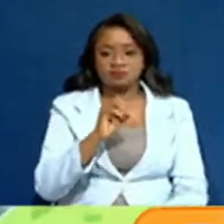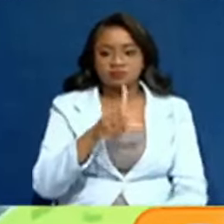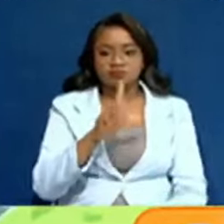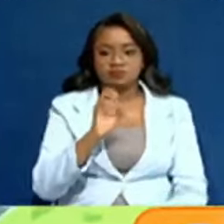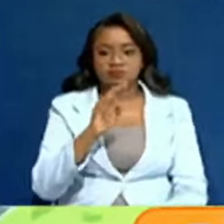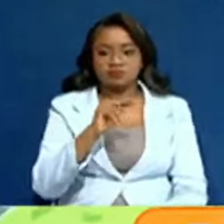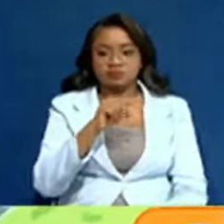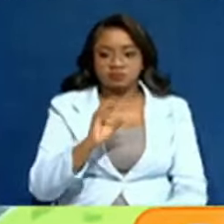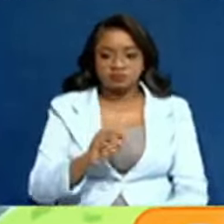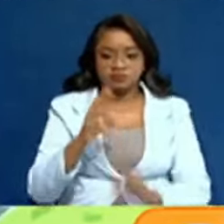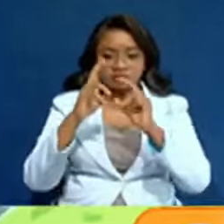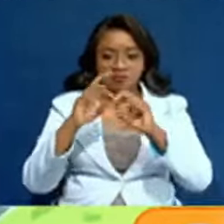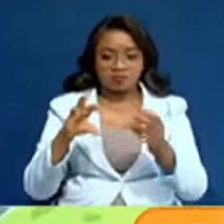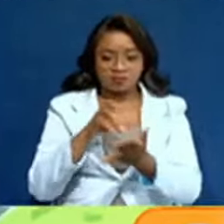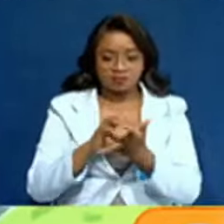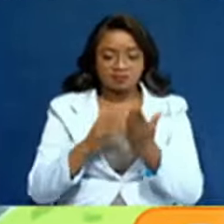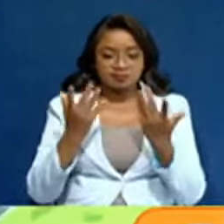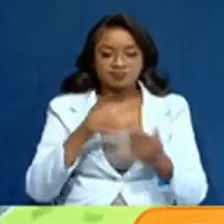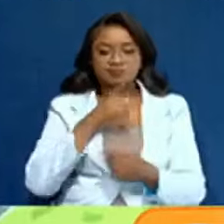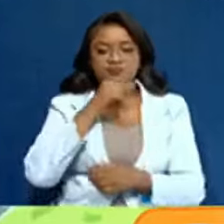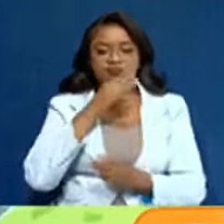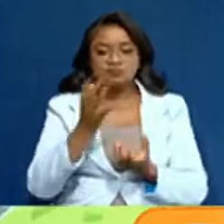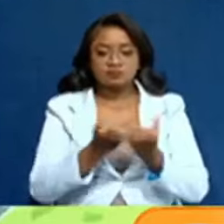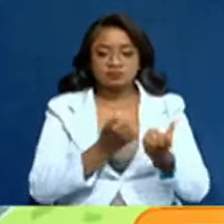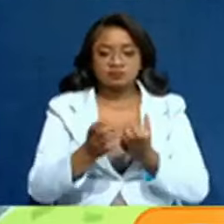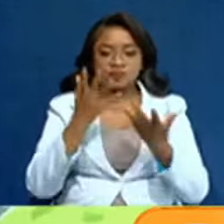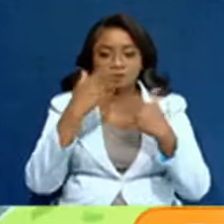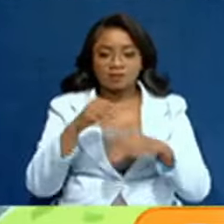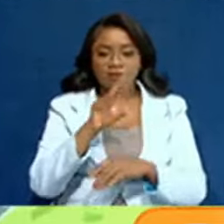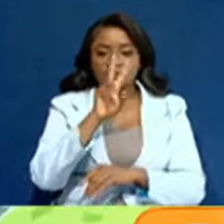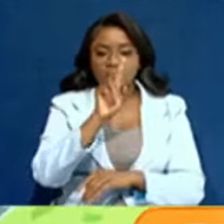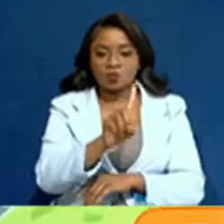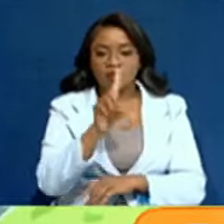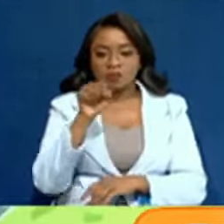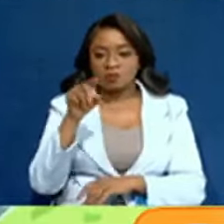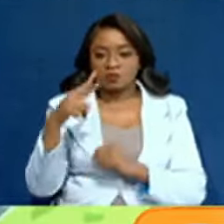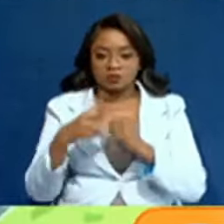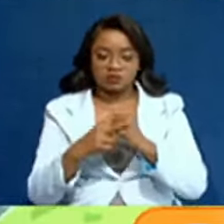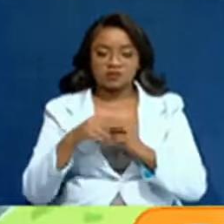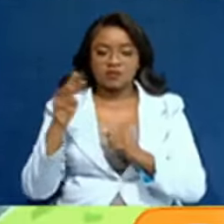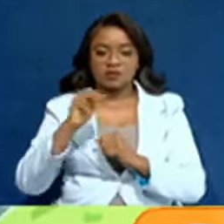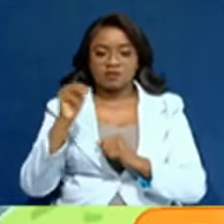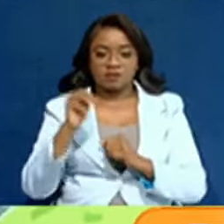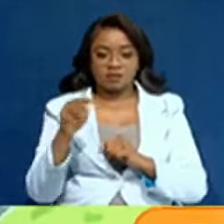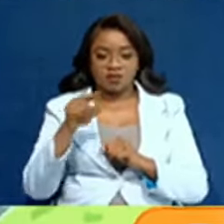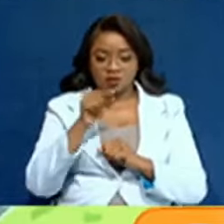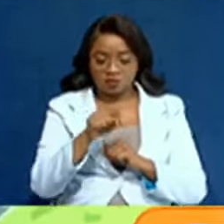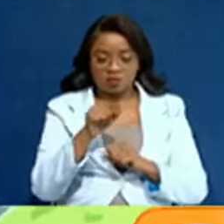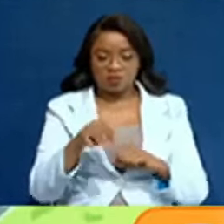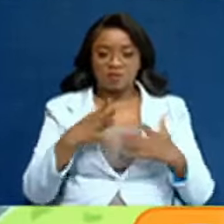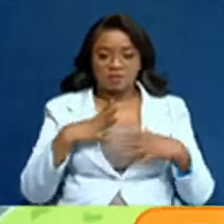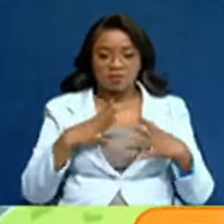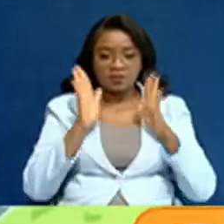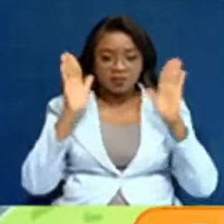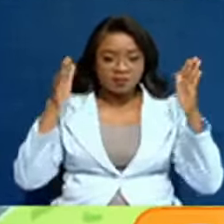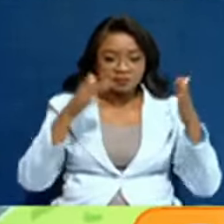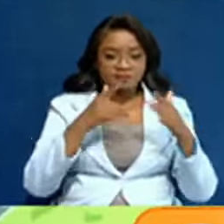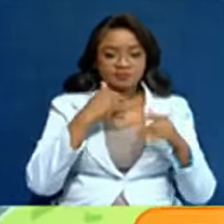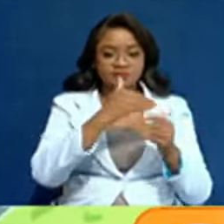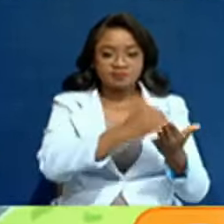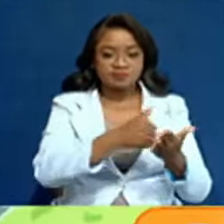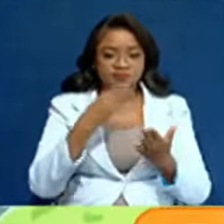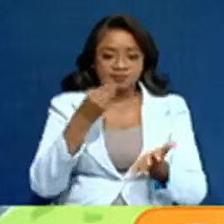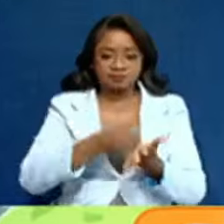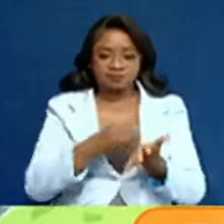businessman lost 1.7 million shillings to a gang targeting people withdrawing large amounts of money from banks. A